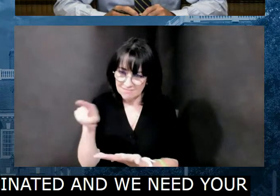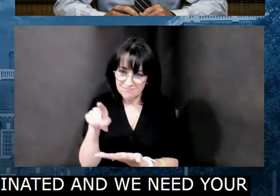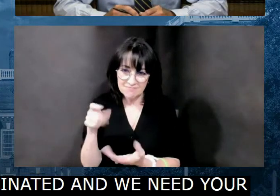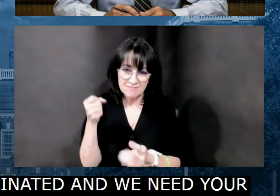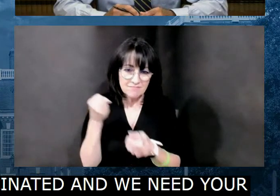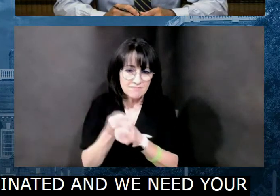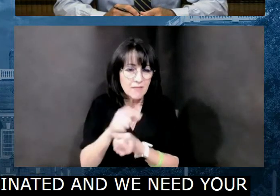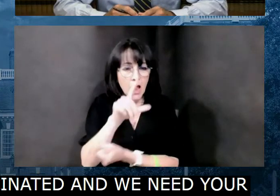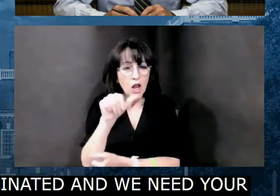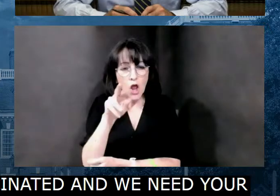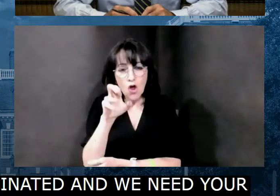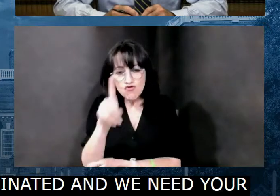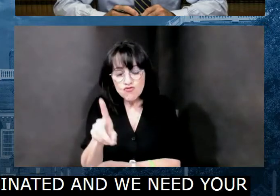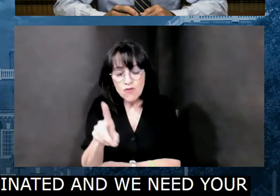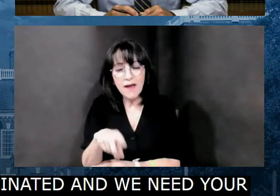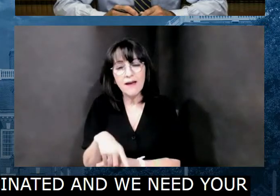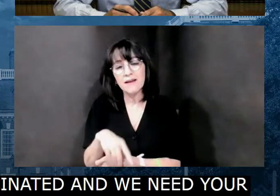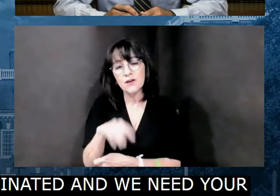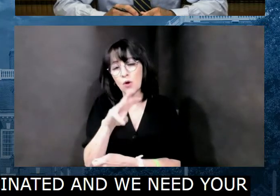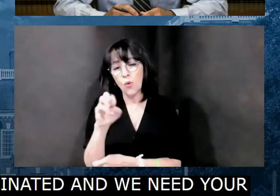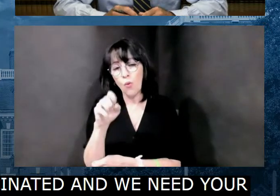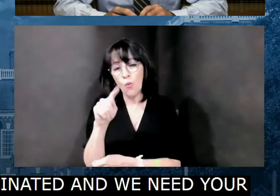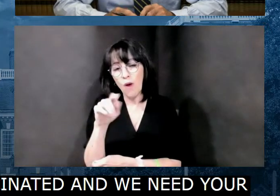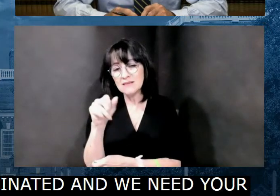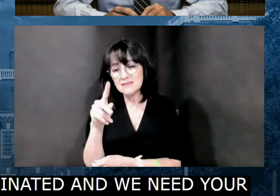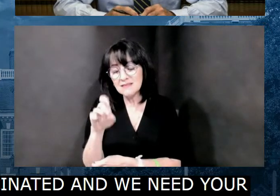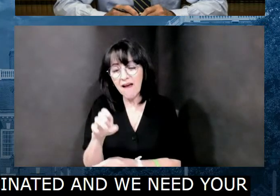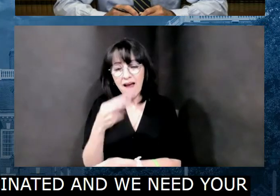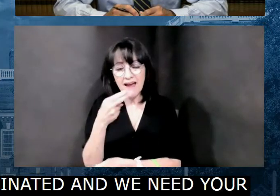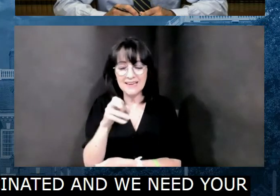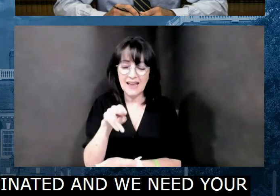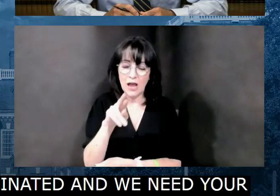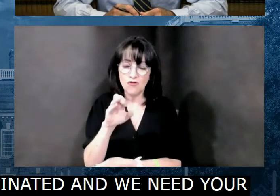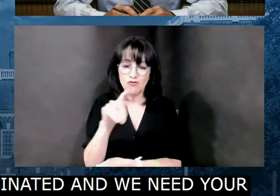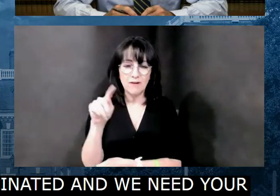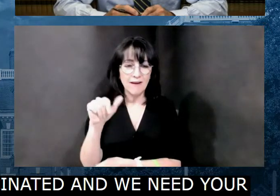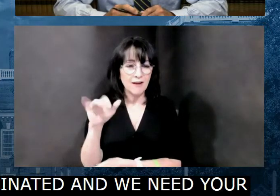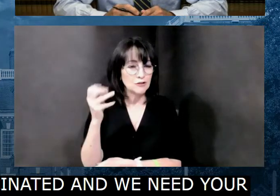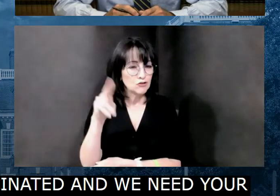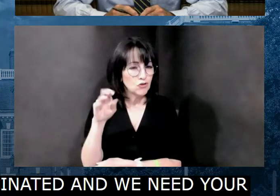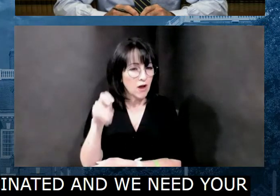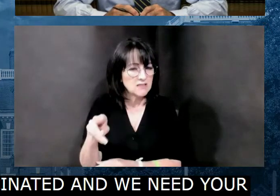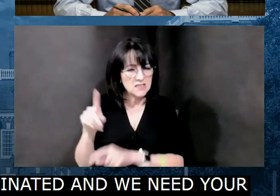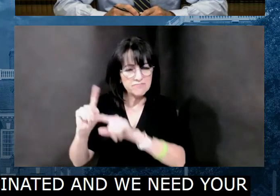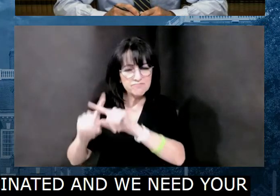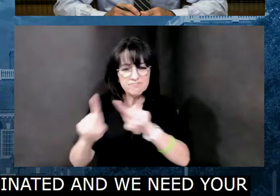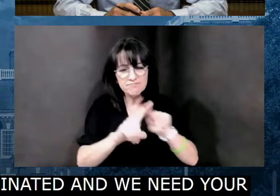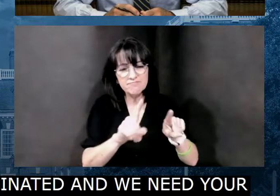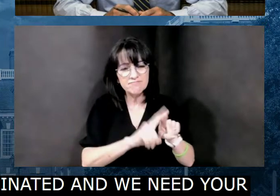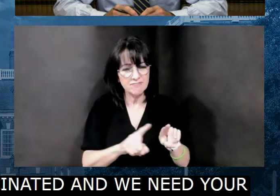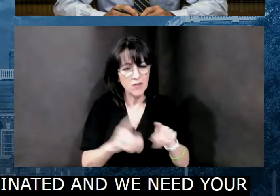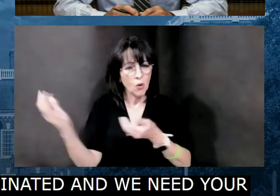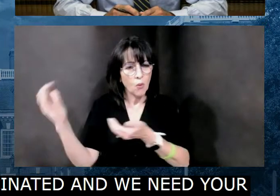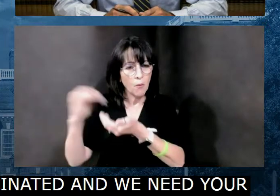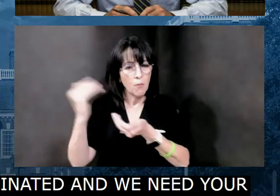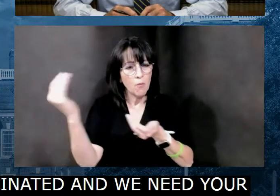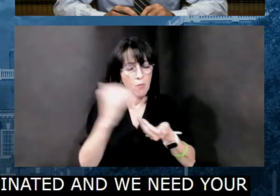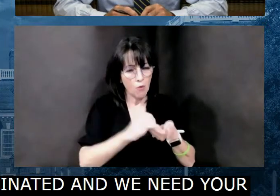Lorette, the West Side, Henrietta Johnson. They've just been great partners. Our hospitals, of course, and